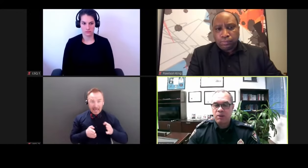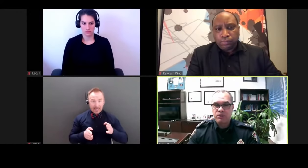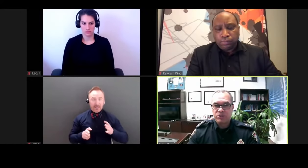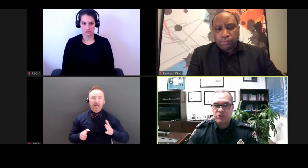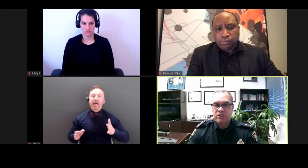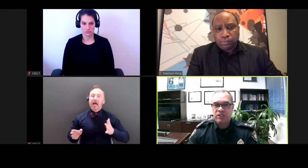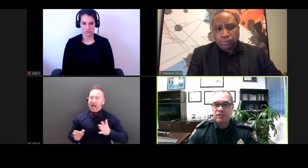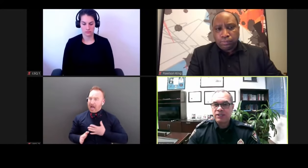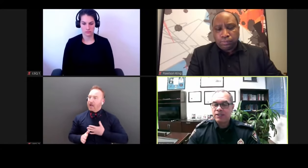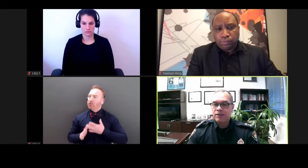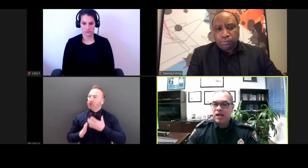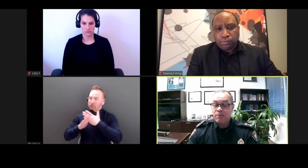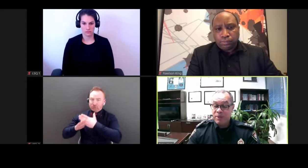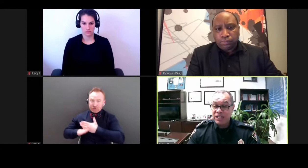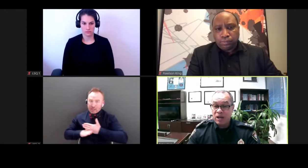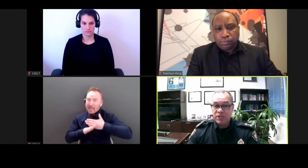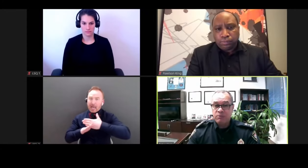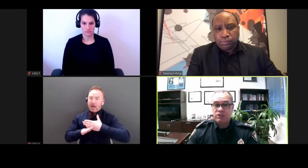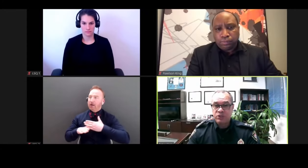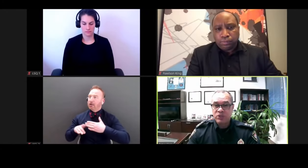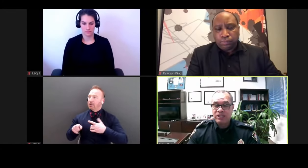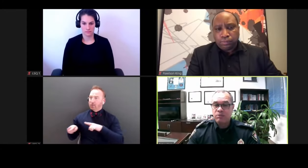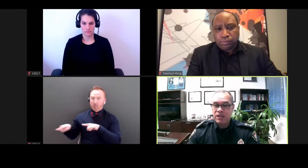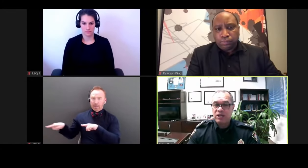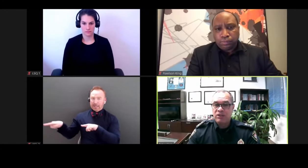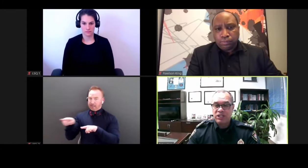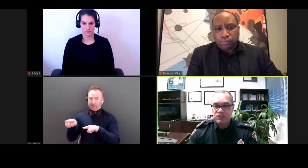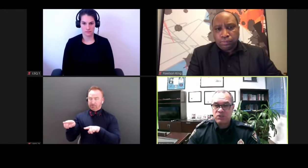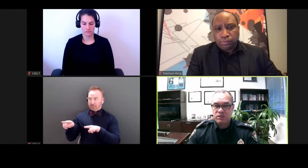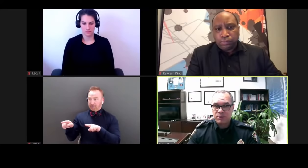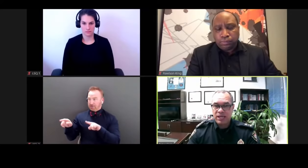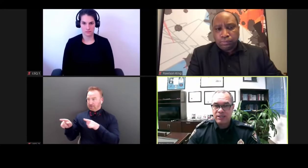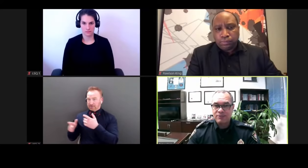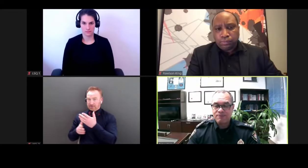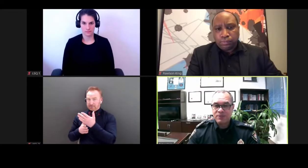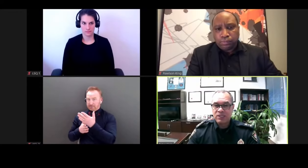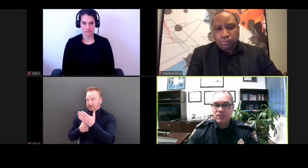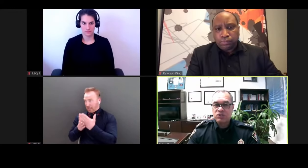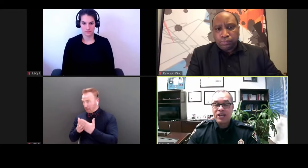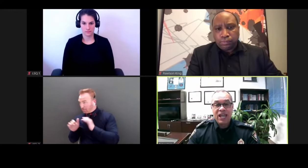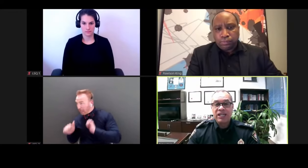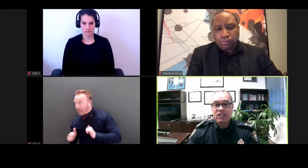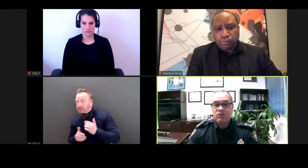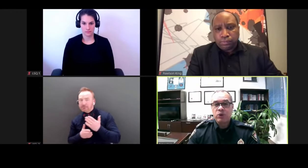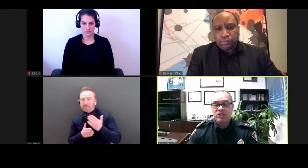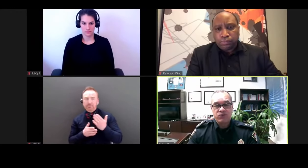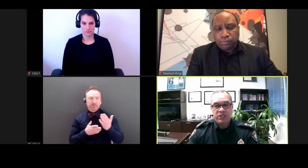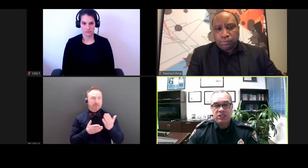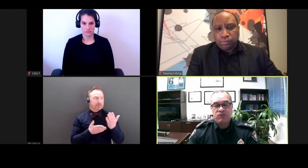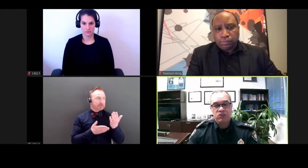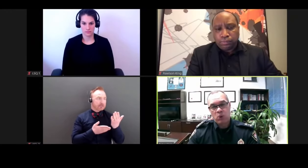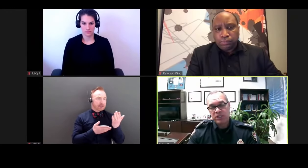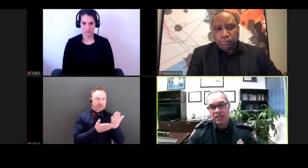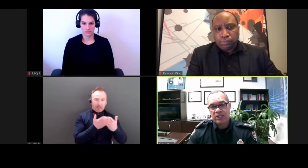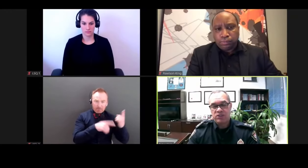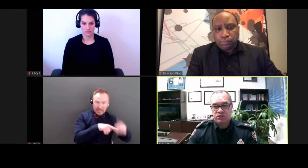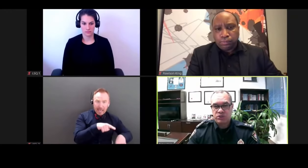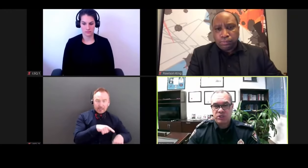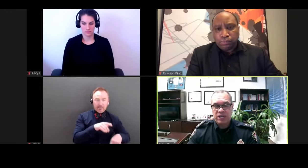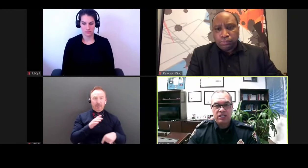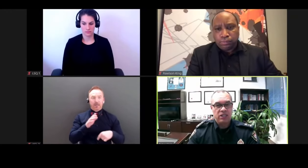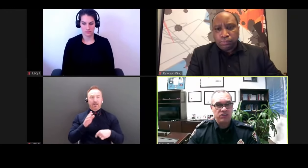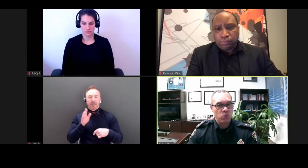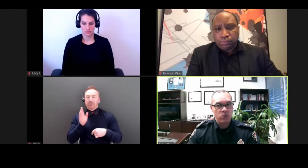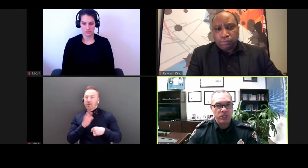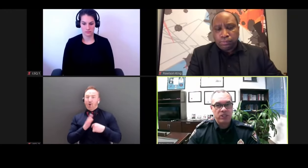timely opportunity. I may not be able to do that, depending on the nature of the plan. So I can't give you a definitive, it's one day, it's